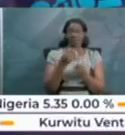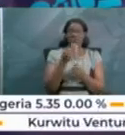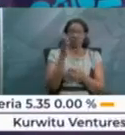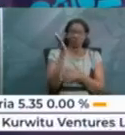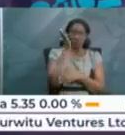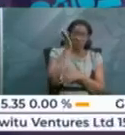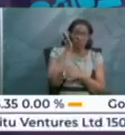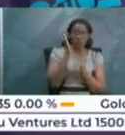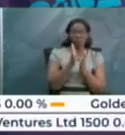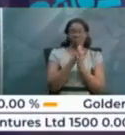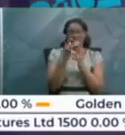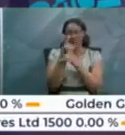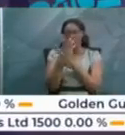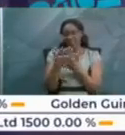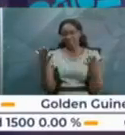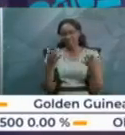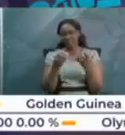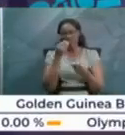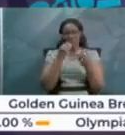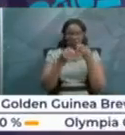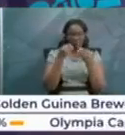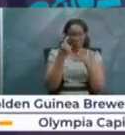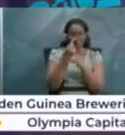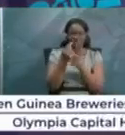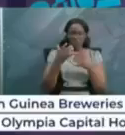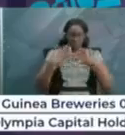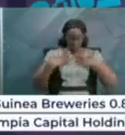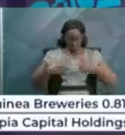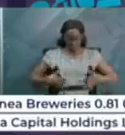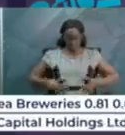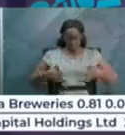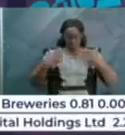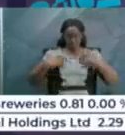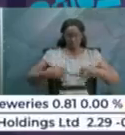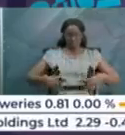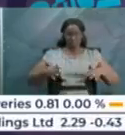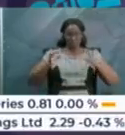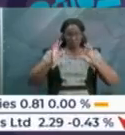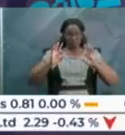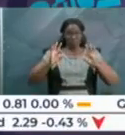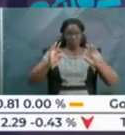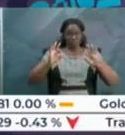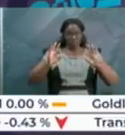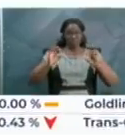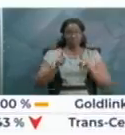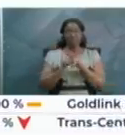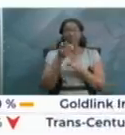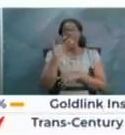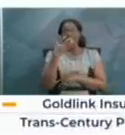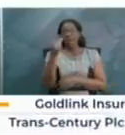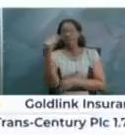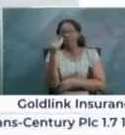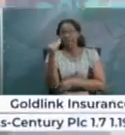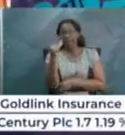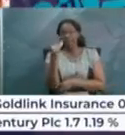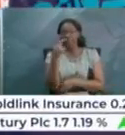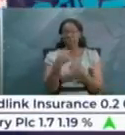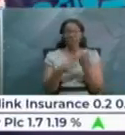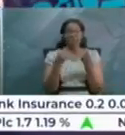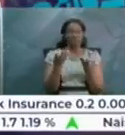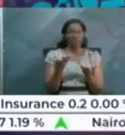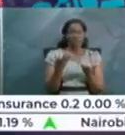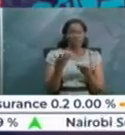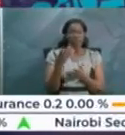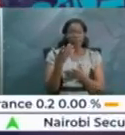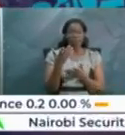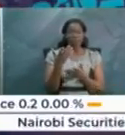with your ginger, just to keep your immune system perfect and healthy right now. Now, the price is for 500 grams. The SOKO price we're giving you is for